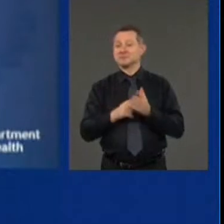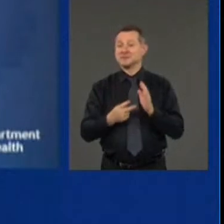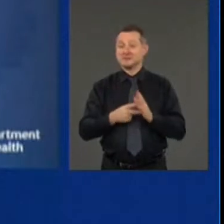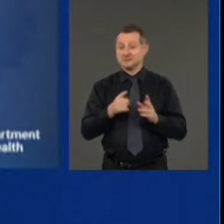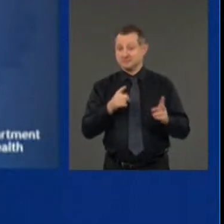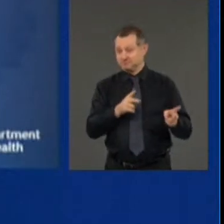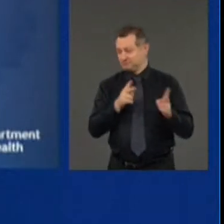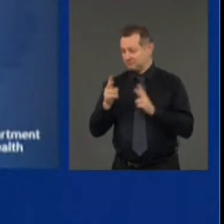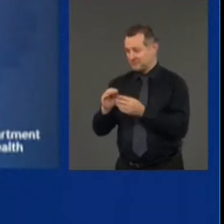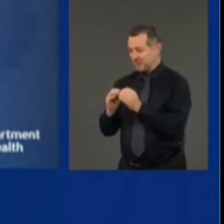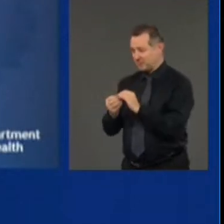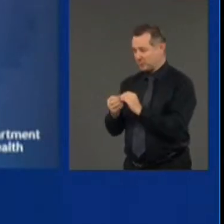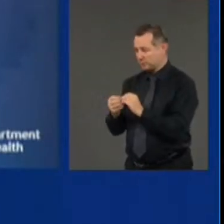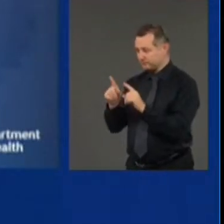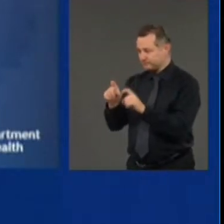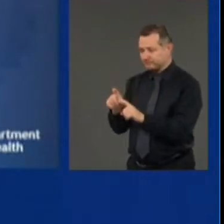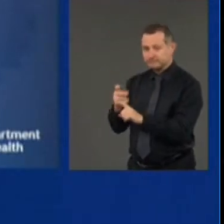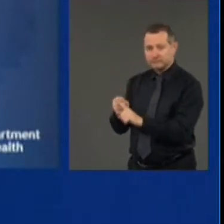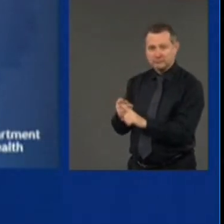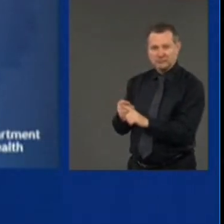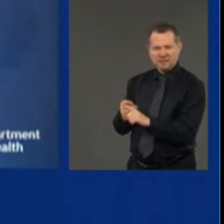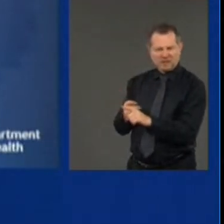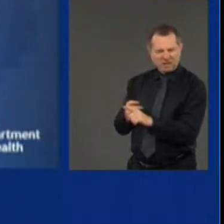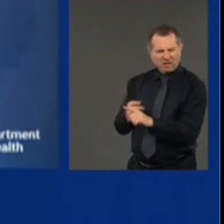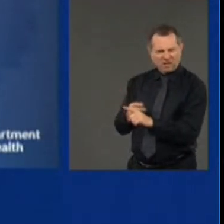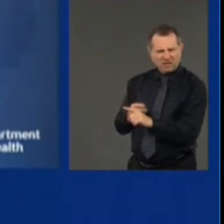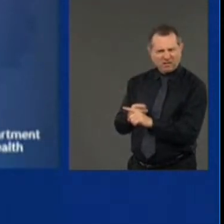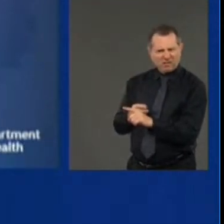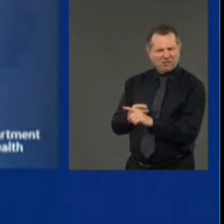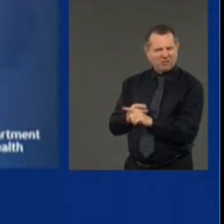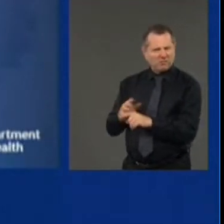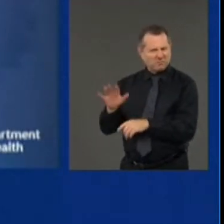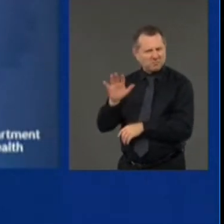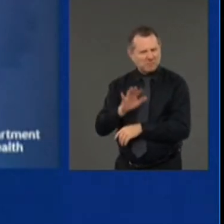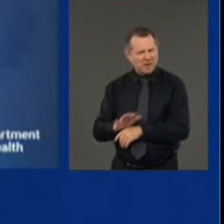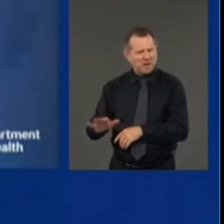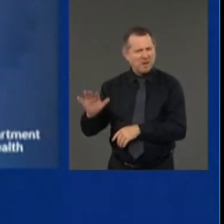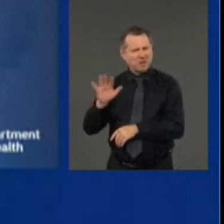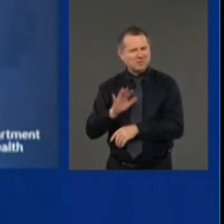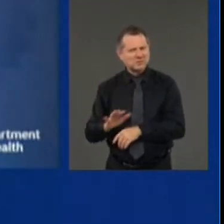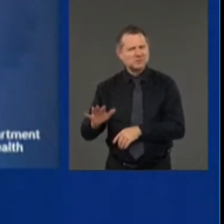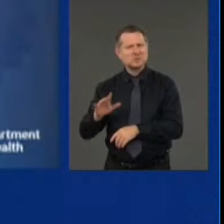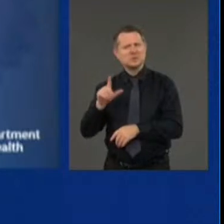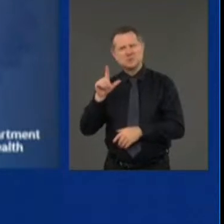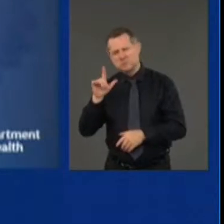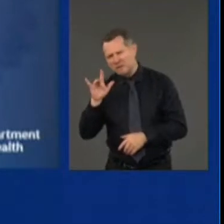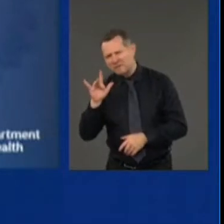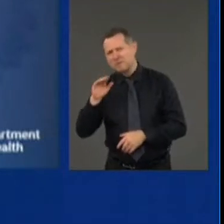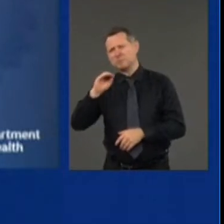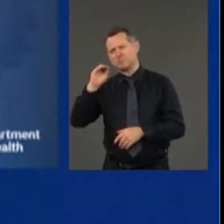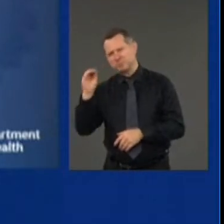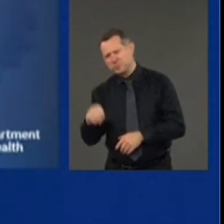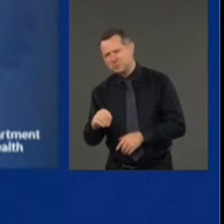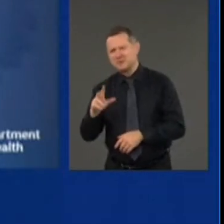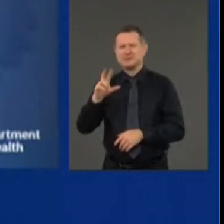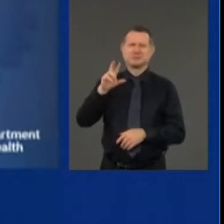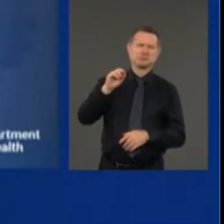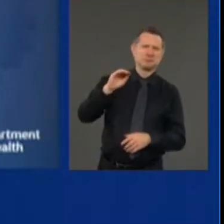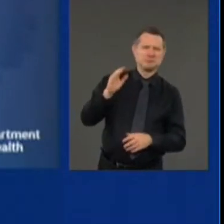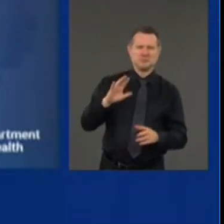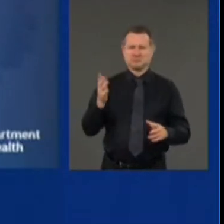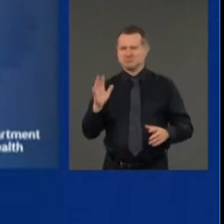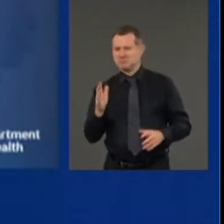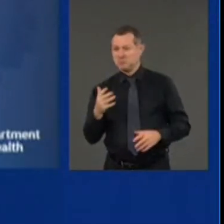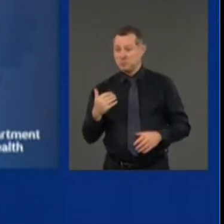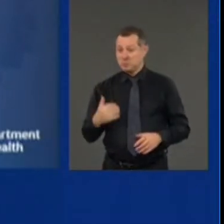the data to the whole nursing home workforce means that approximately 1 in 4, 1 in 3 nursing home workers